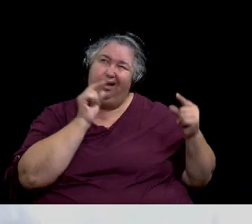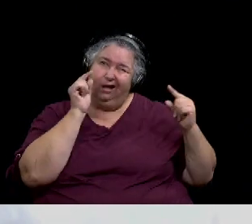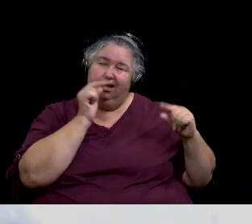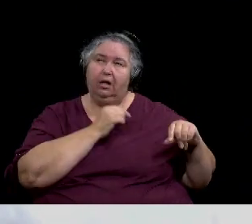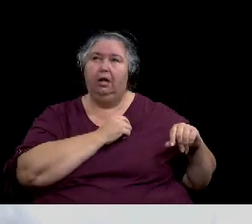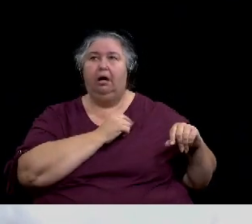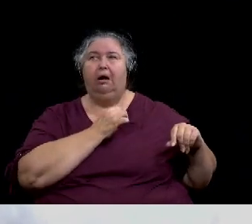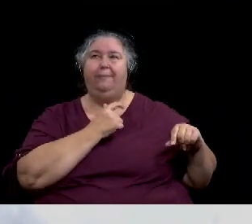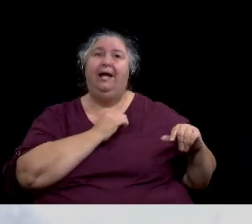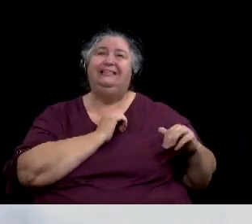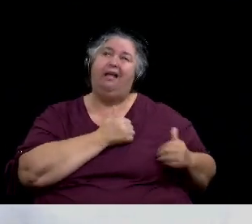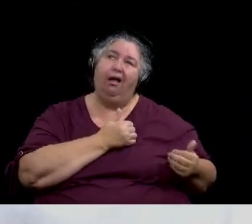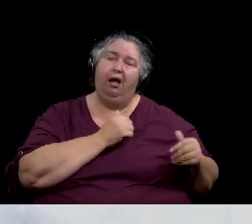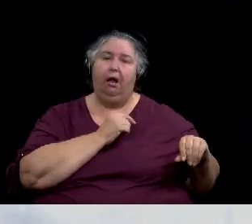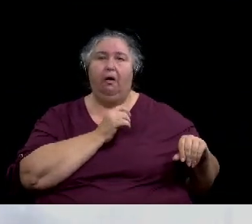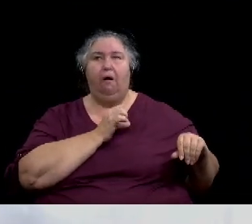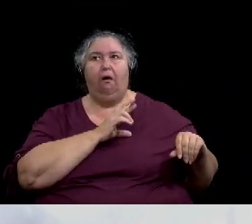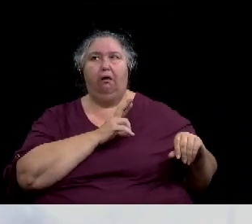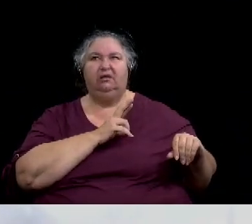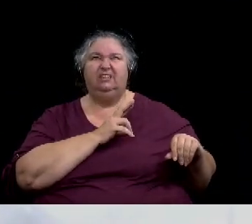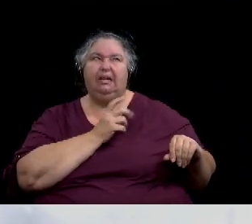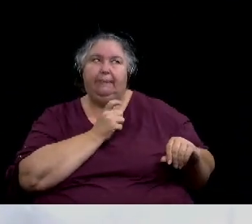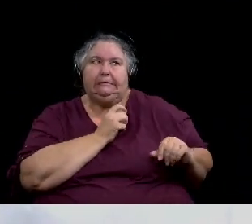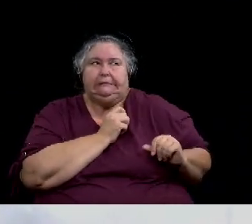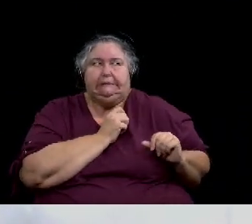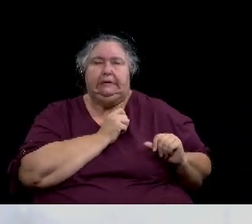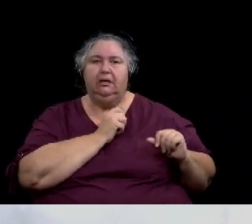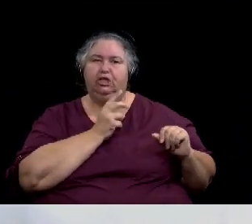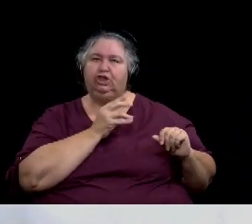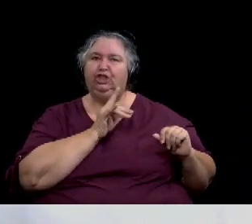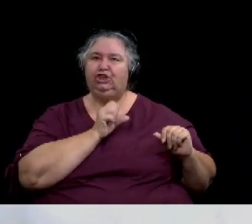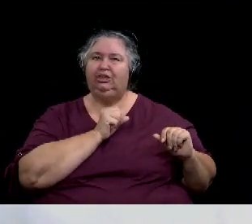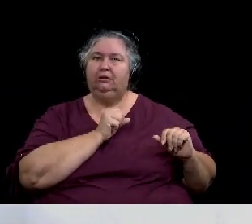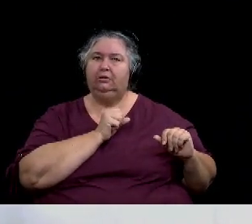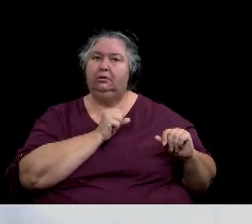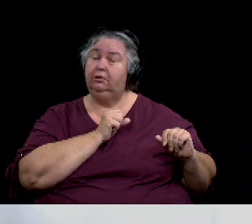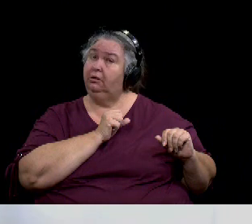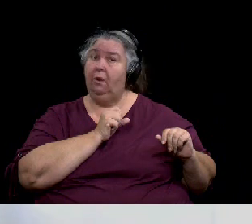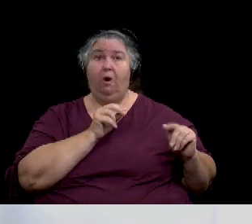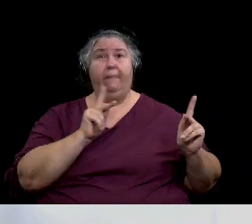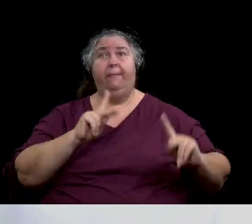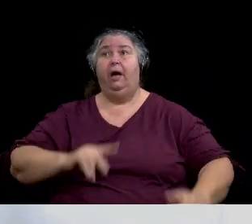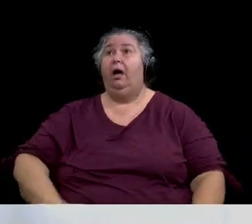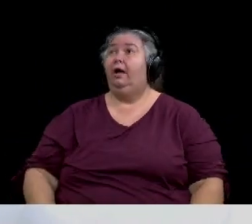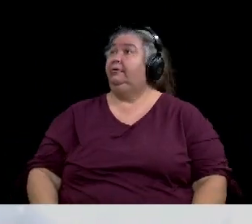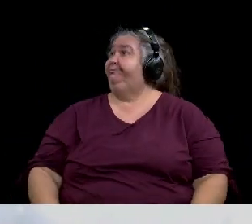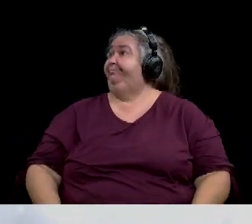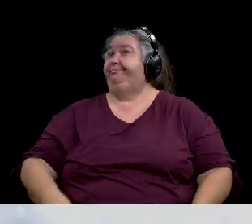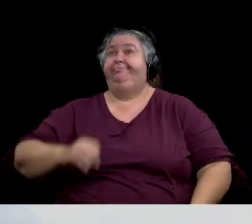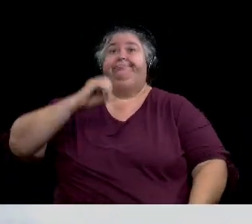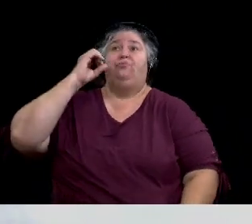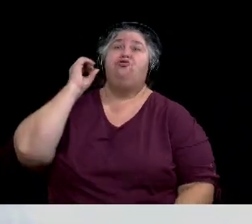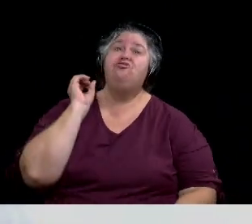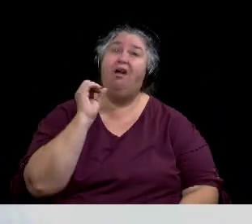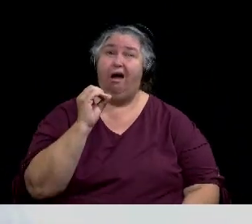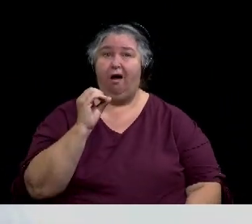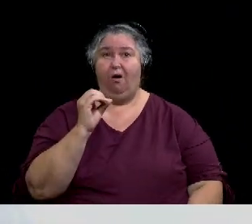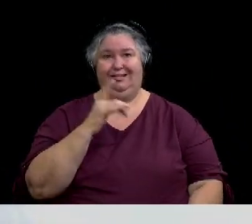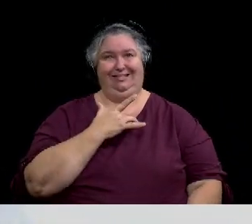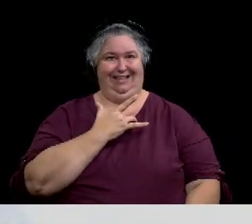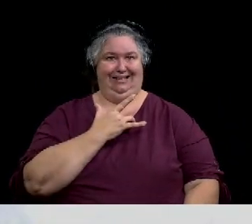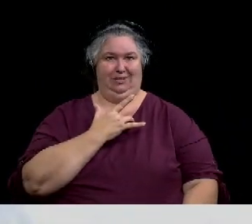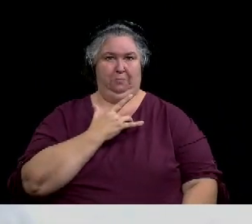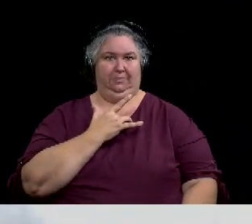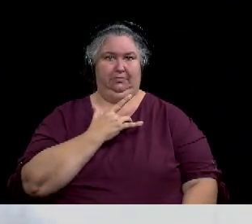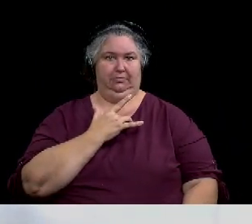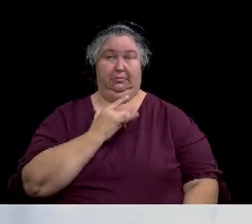and fatigue or a few chills, or people who lack symptoms at all. And